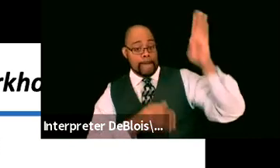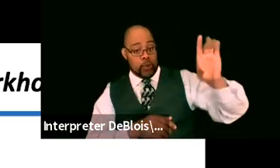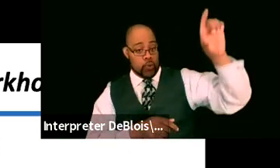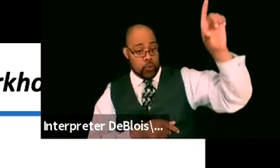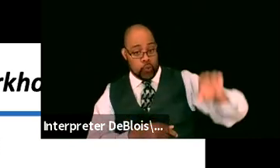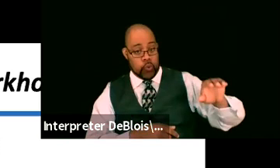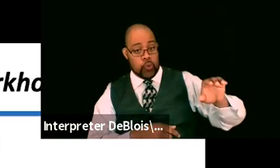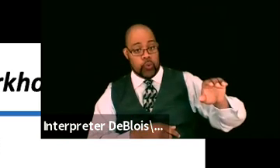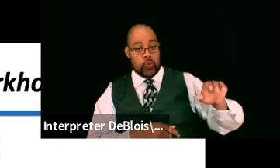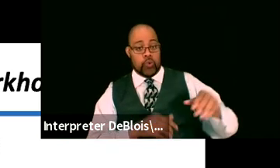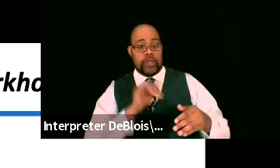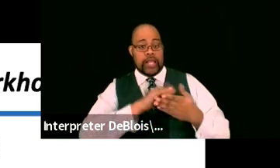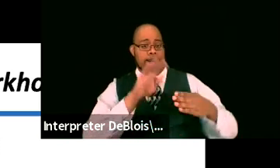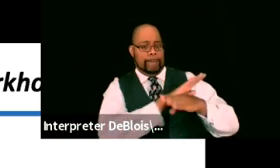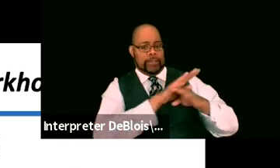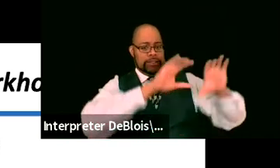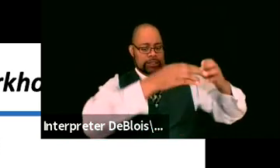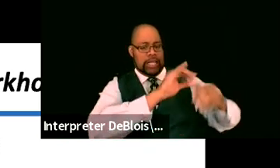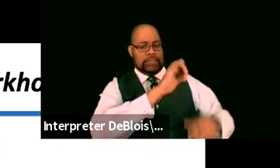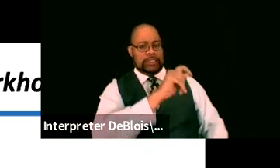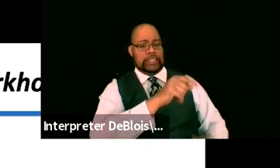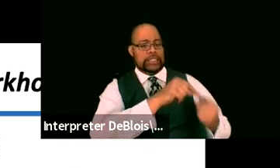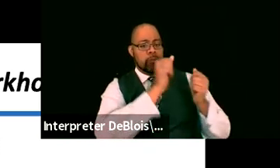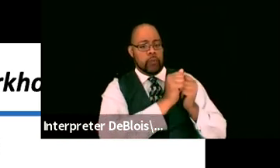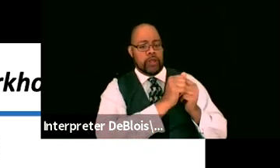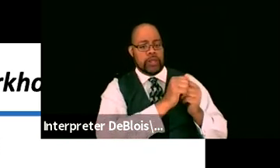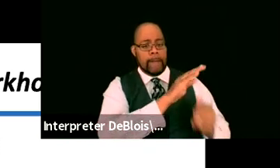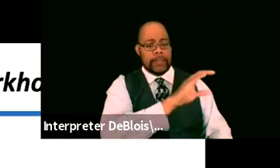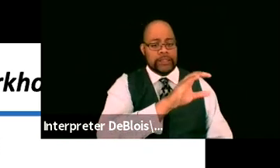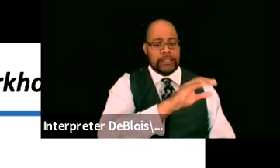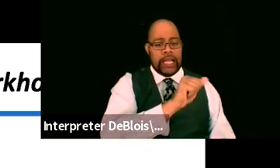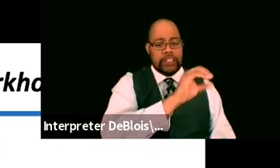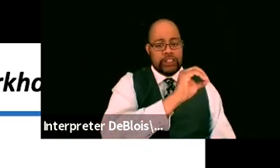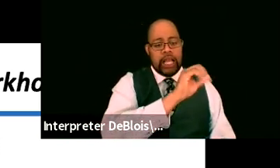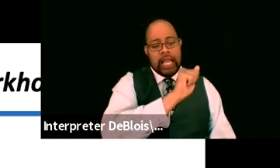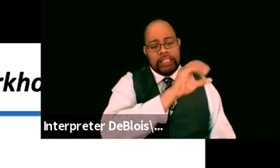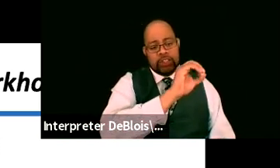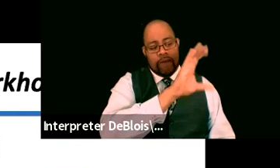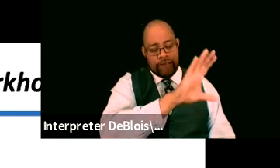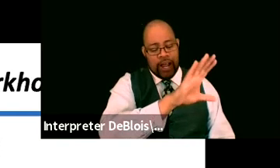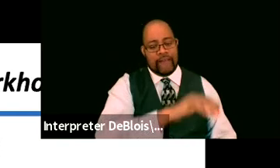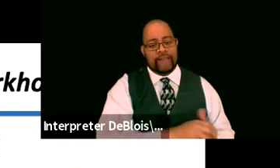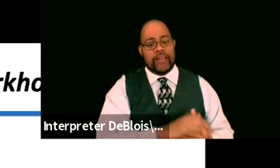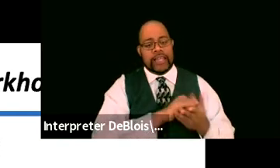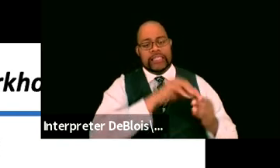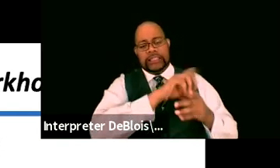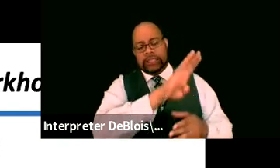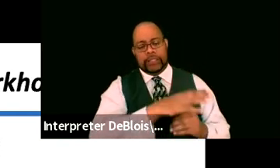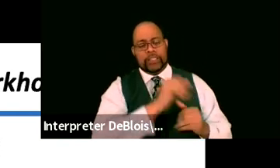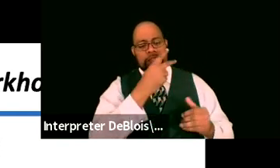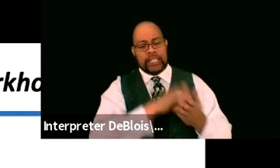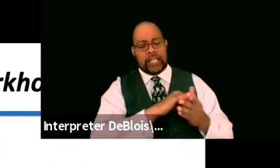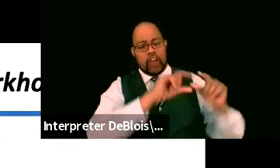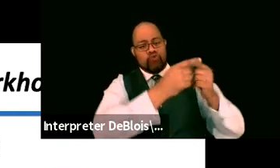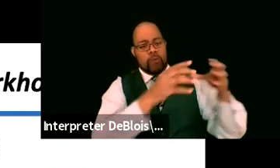are our industrial isolates, with the exception of Burkholderia lata A05, which is a reference isolate in the database. And you can see that they